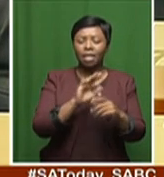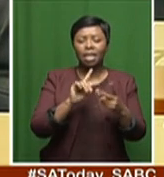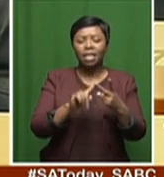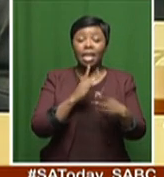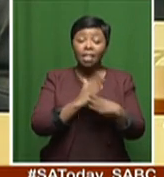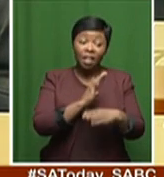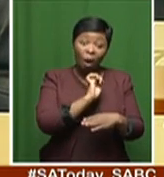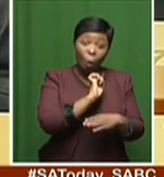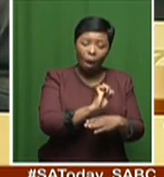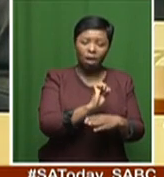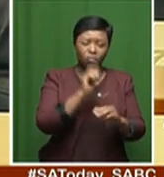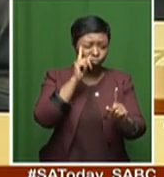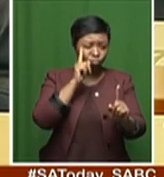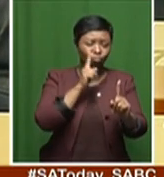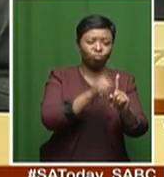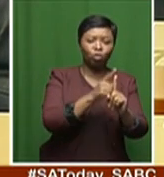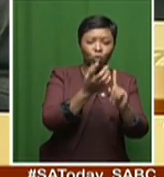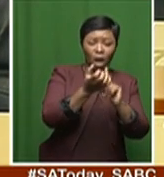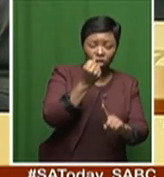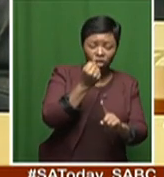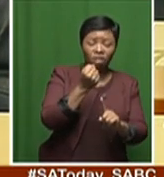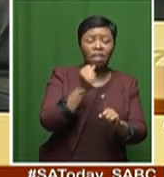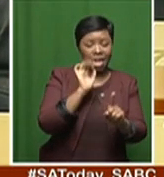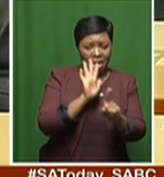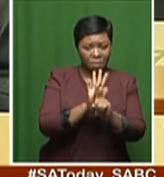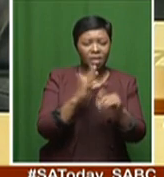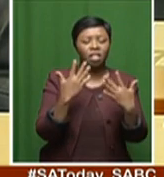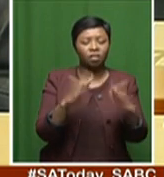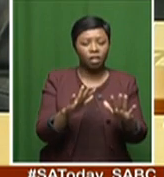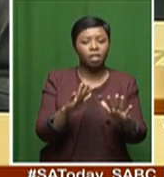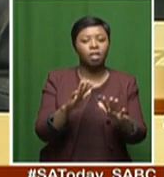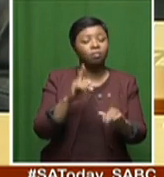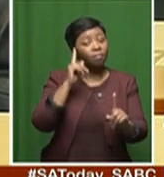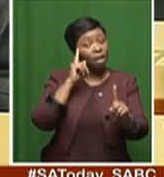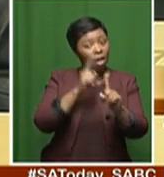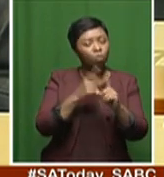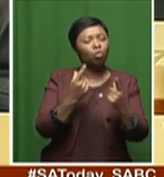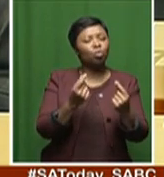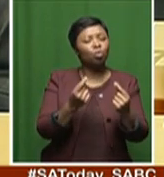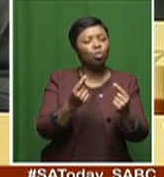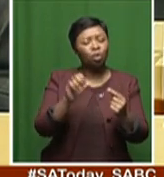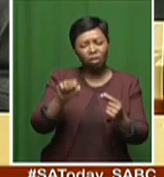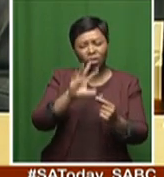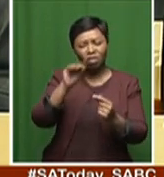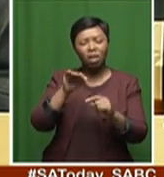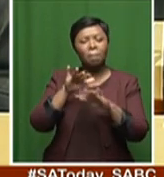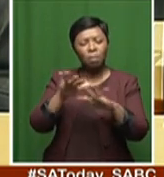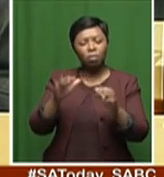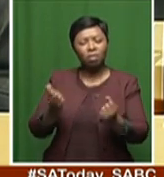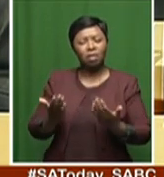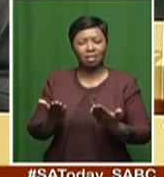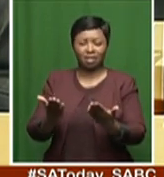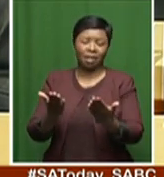mission to work for the people of South Africa. As part of its efforts to